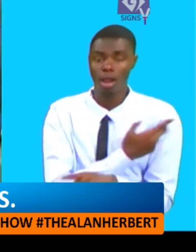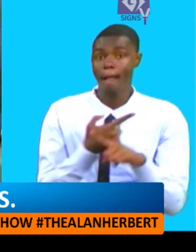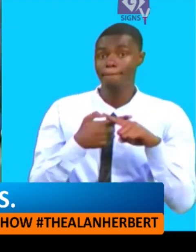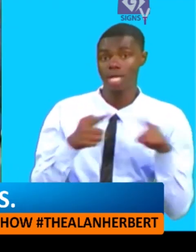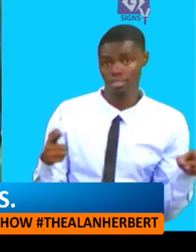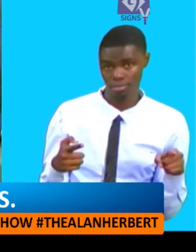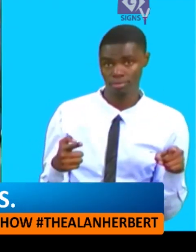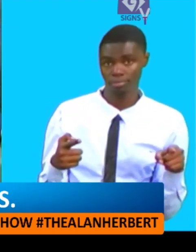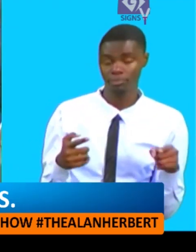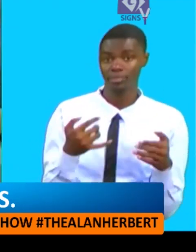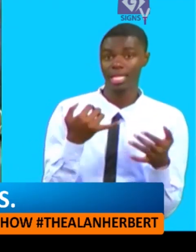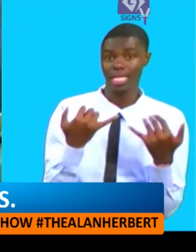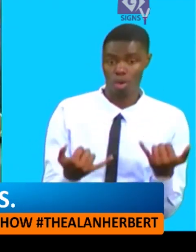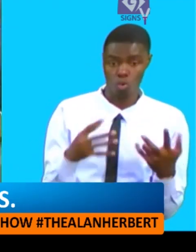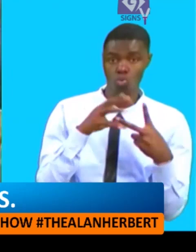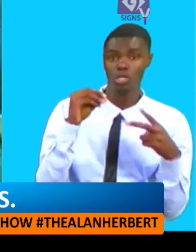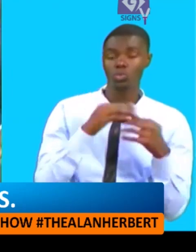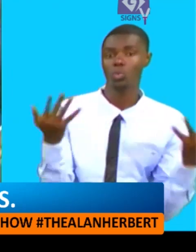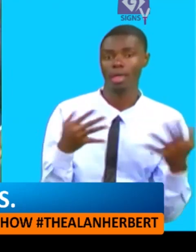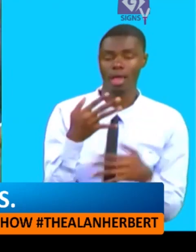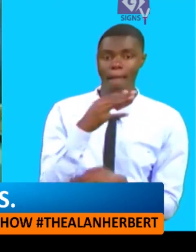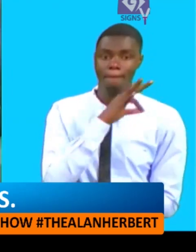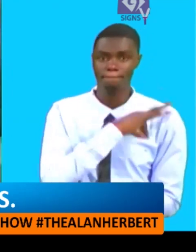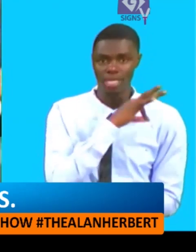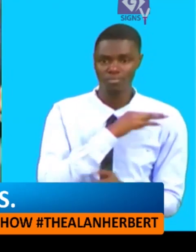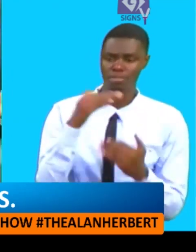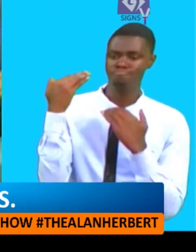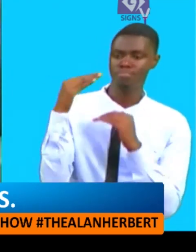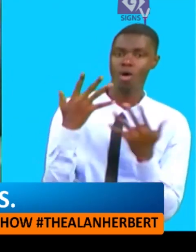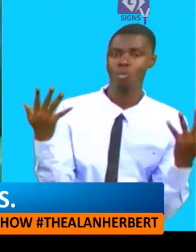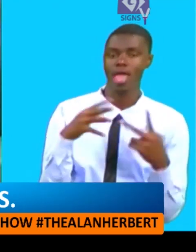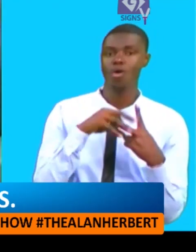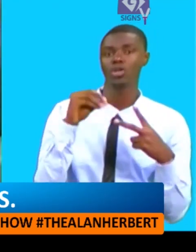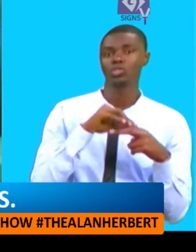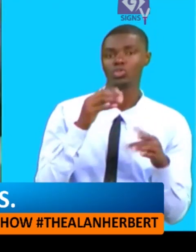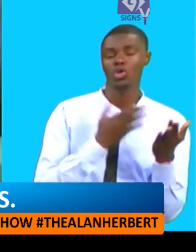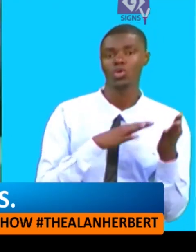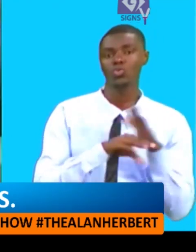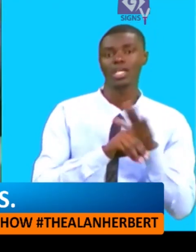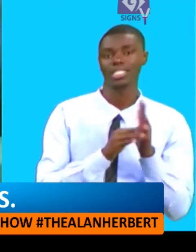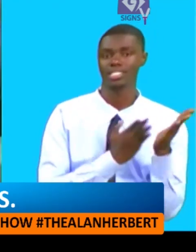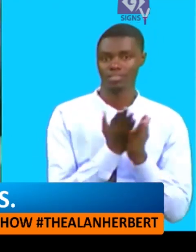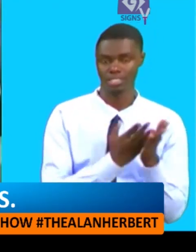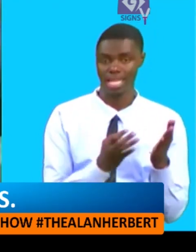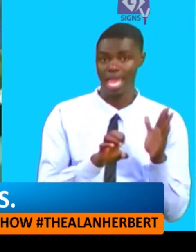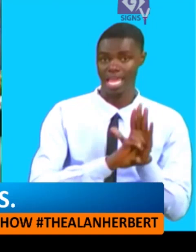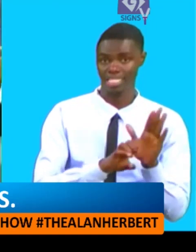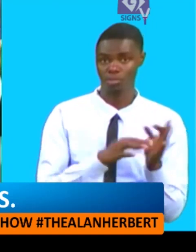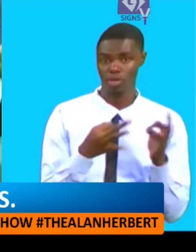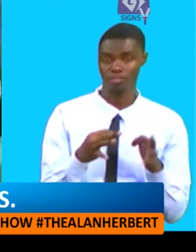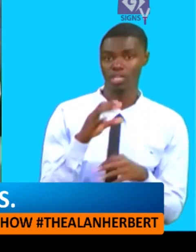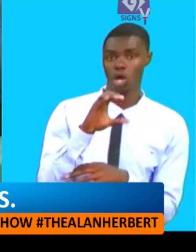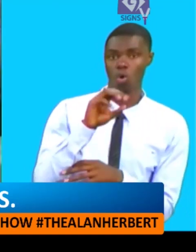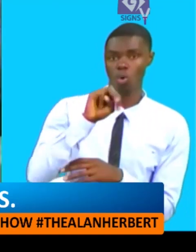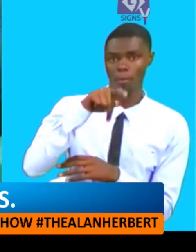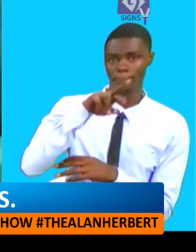you choose where to access, because the benefits are restricted based on where you choose to access services. For example, if you visit a comprehensive